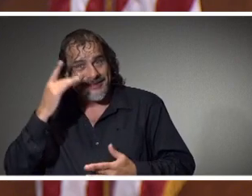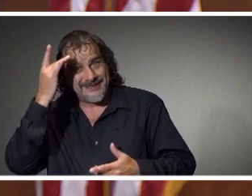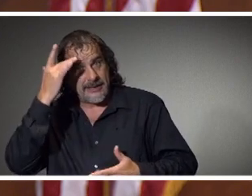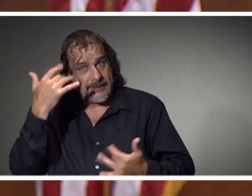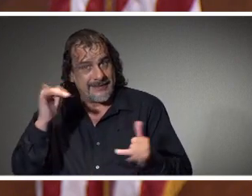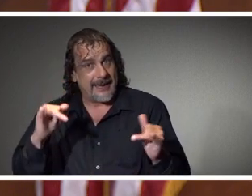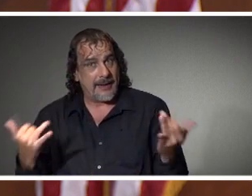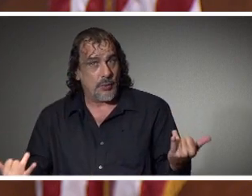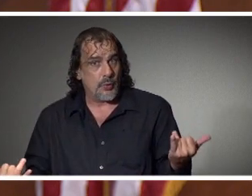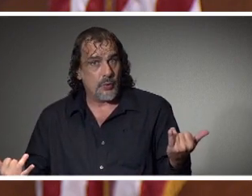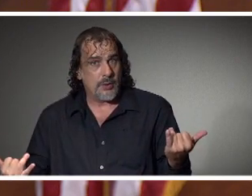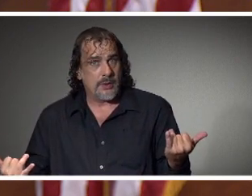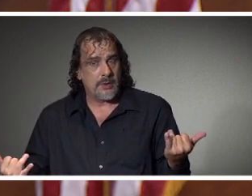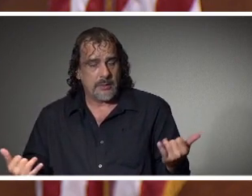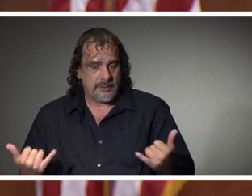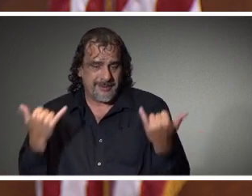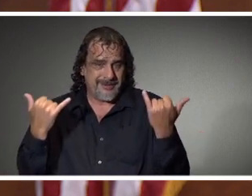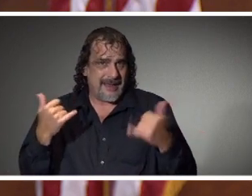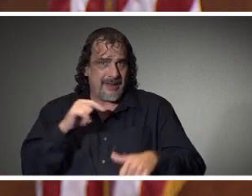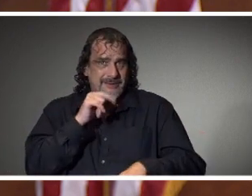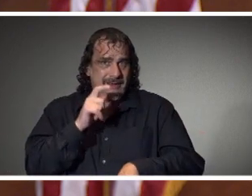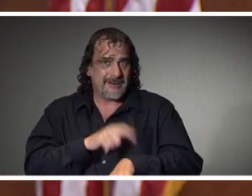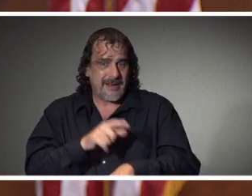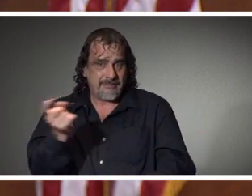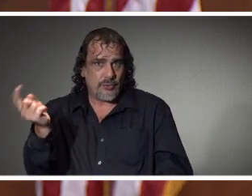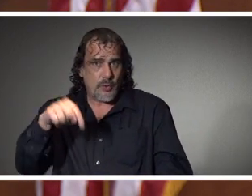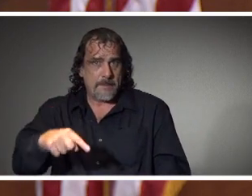now. And so now is not the time to bring them back.